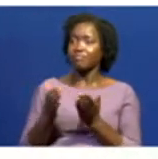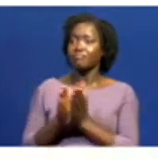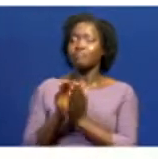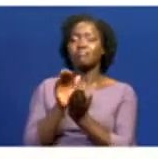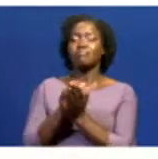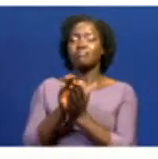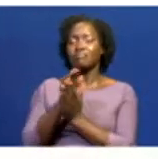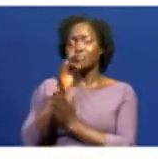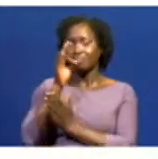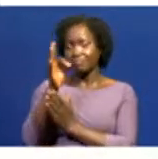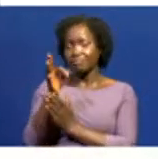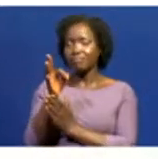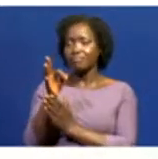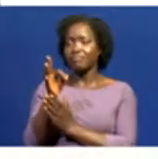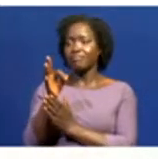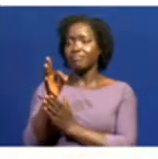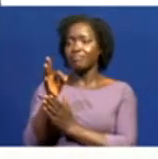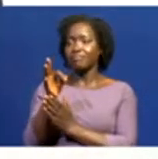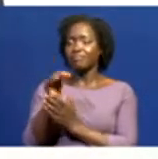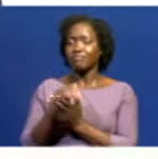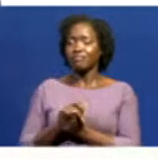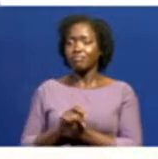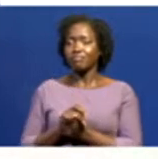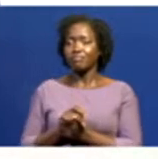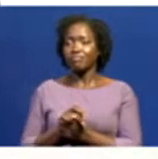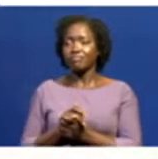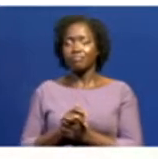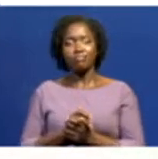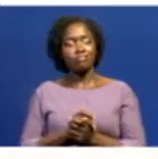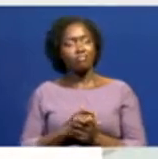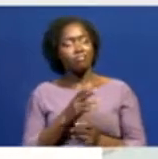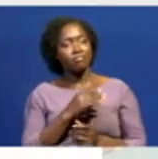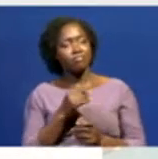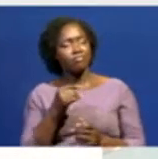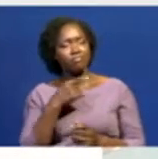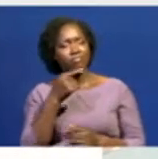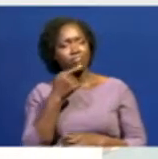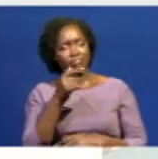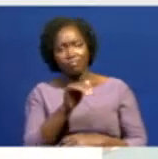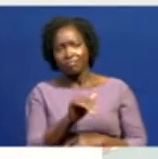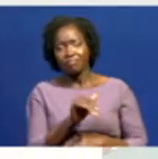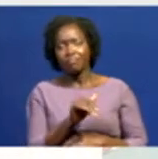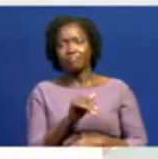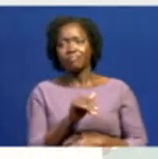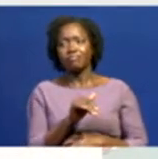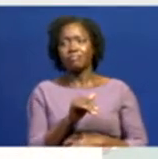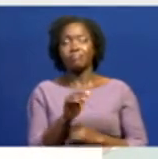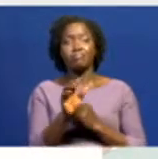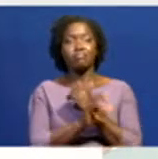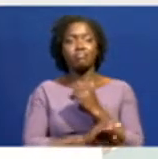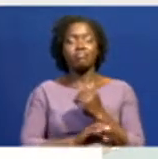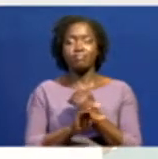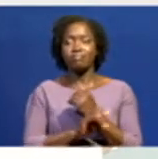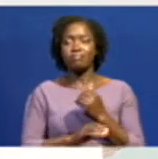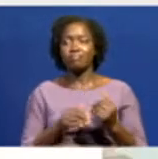for a day that you'll not be able to run your business. Yes. Yes. And would you say that our country